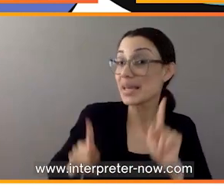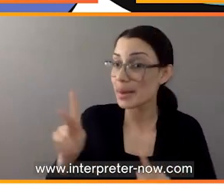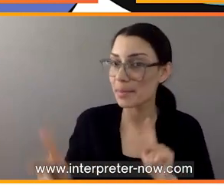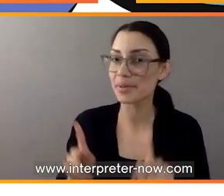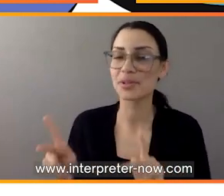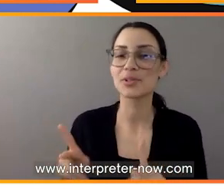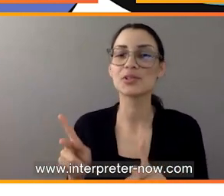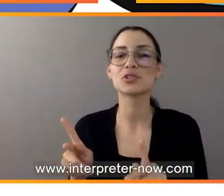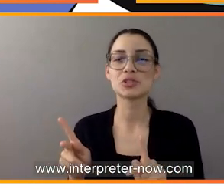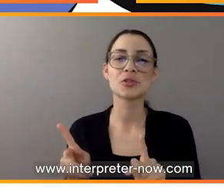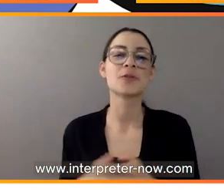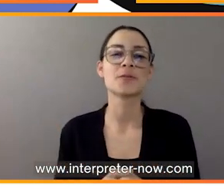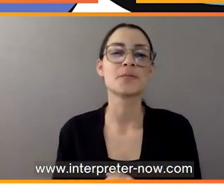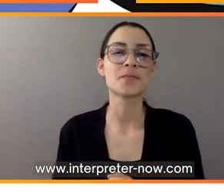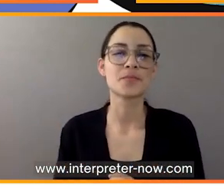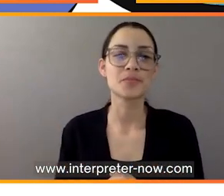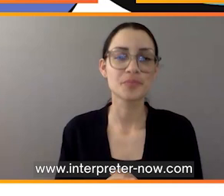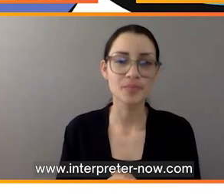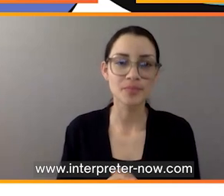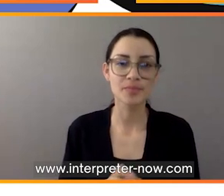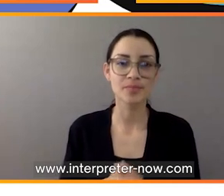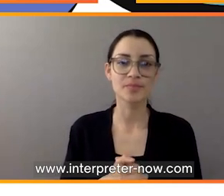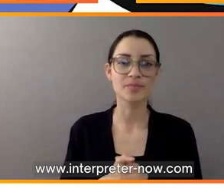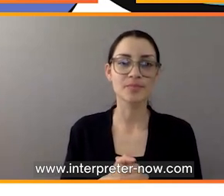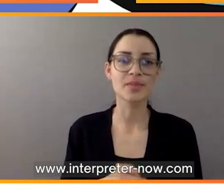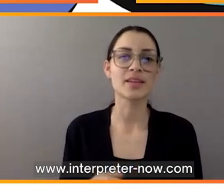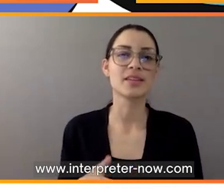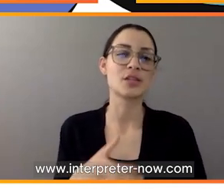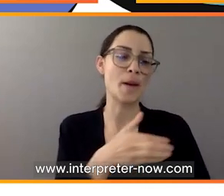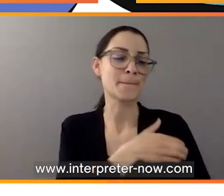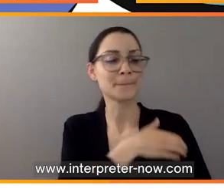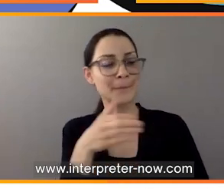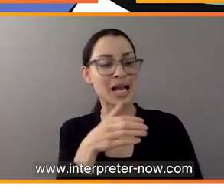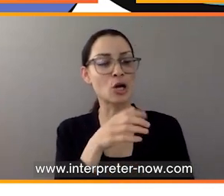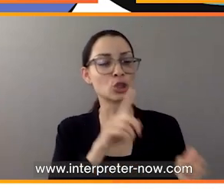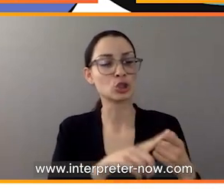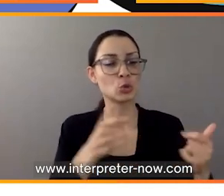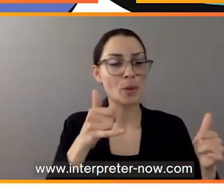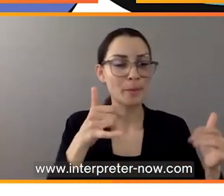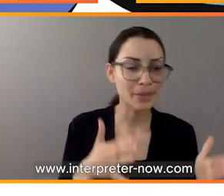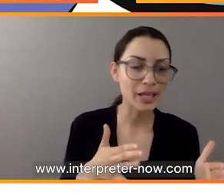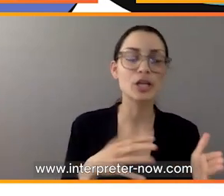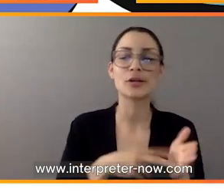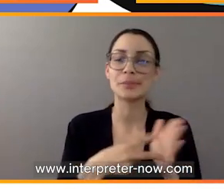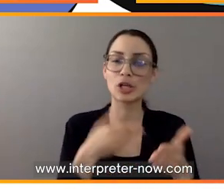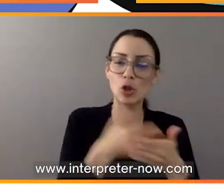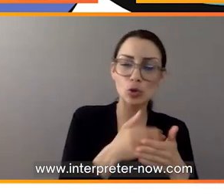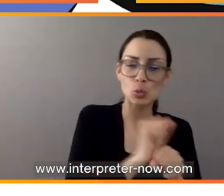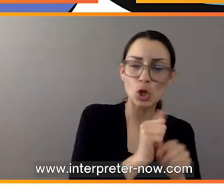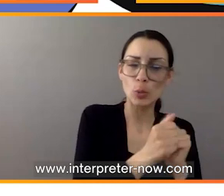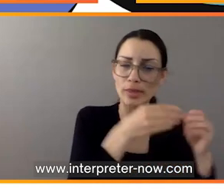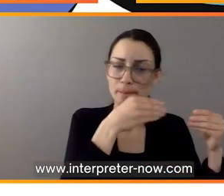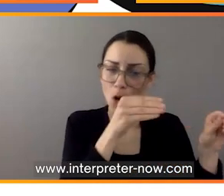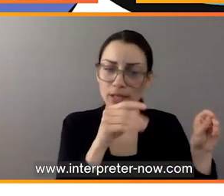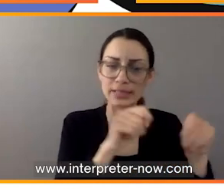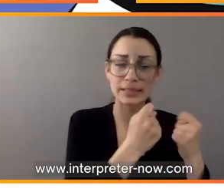are coming together? And so, you know, I'm giving a very top line, bringing that to life, power to the players. There's a lot of close